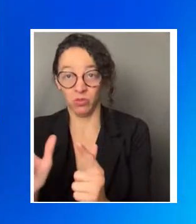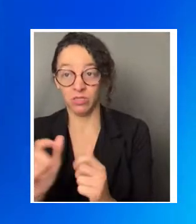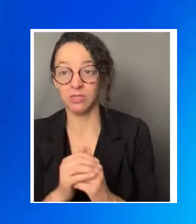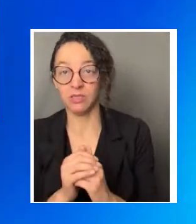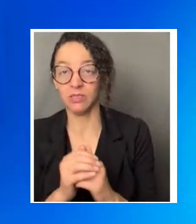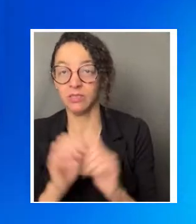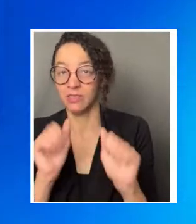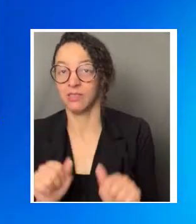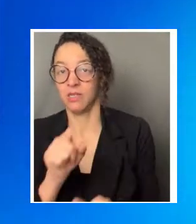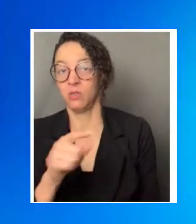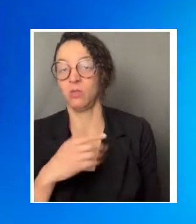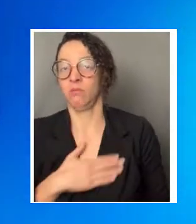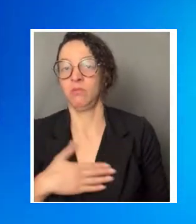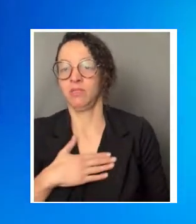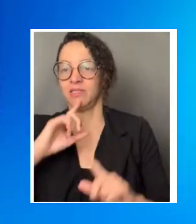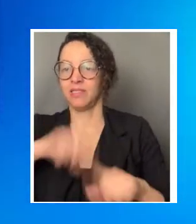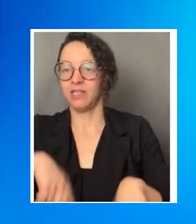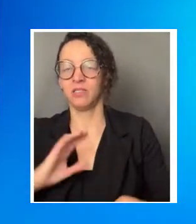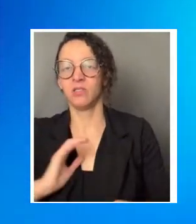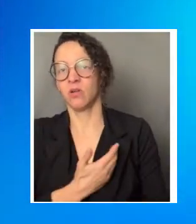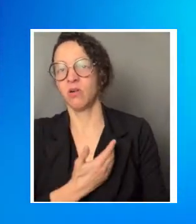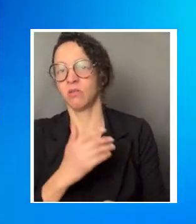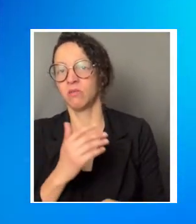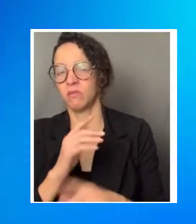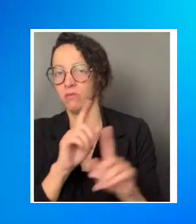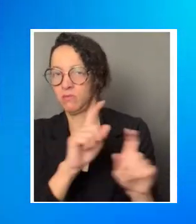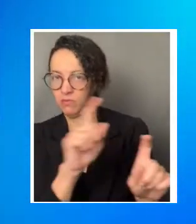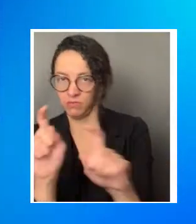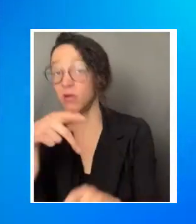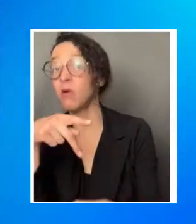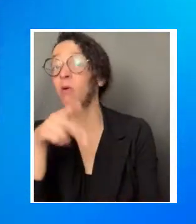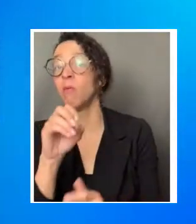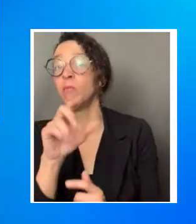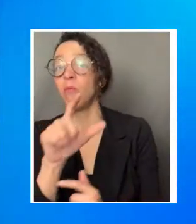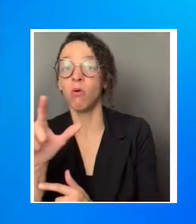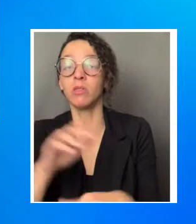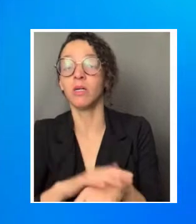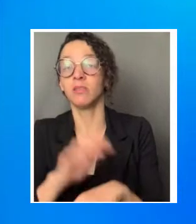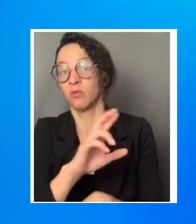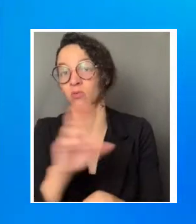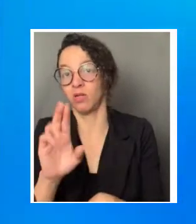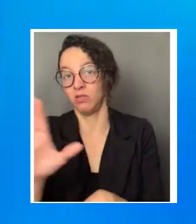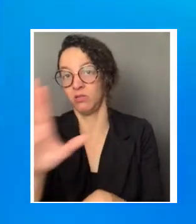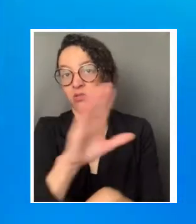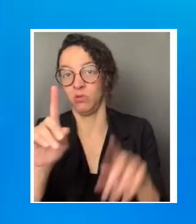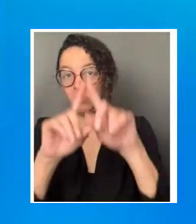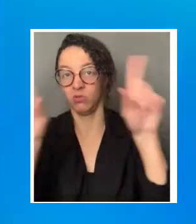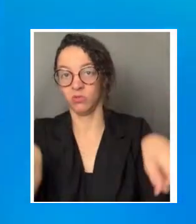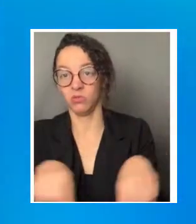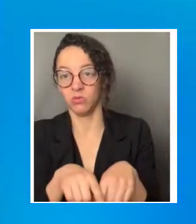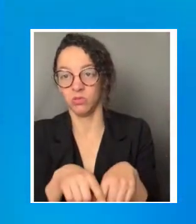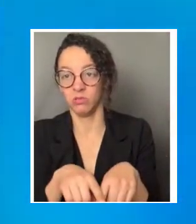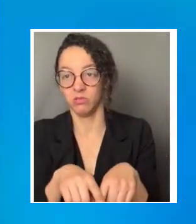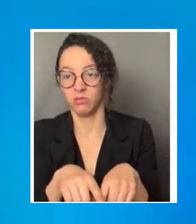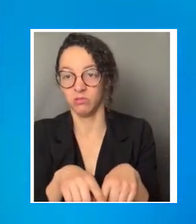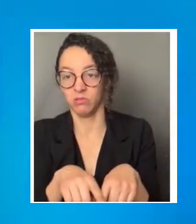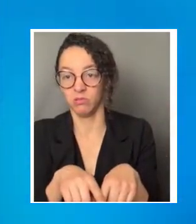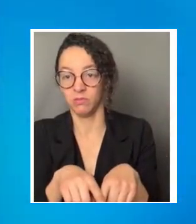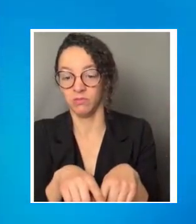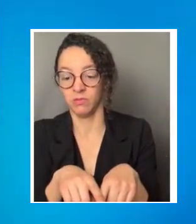please answer our poll that's located to the right of your screen? And it should say poll. And the